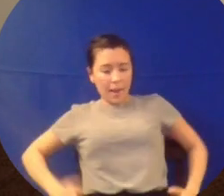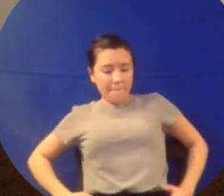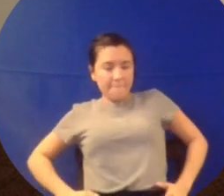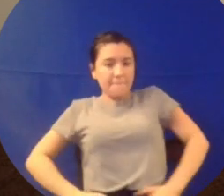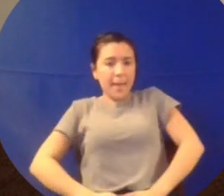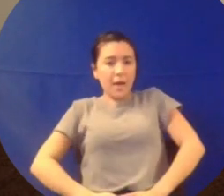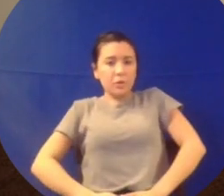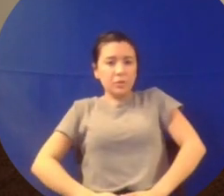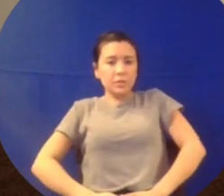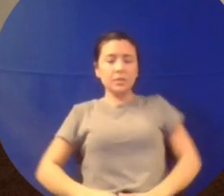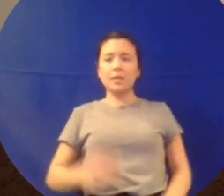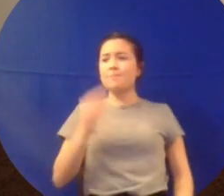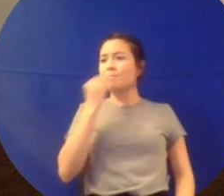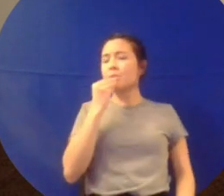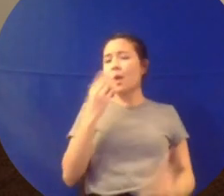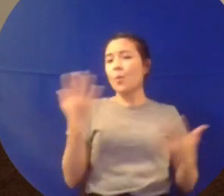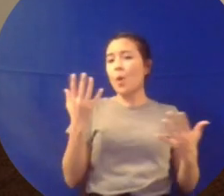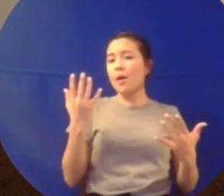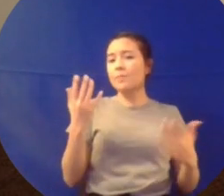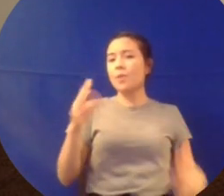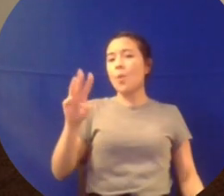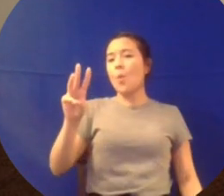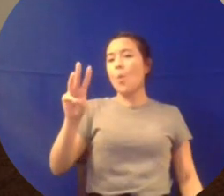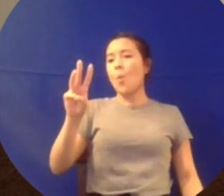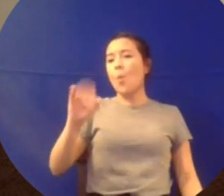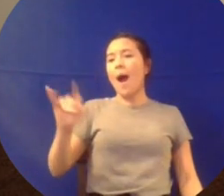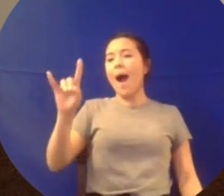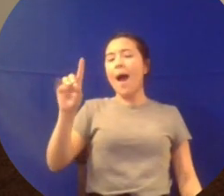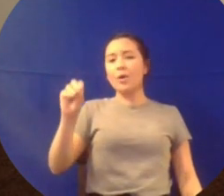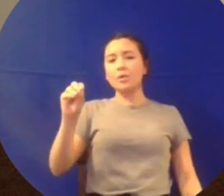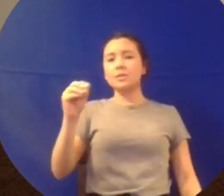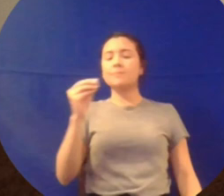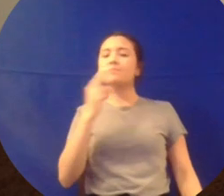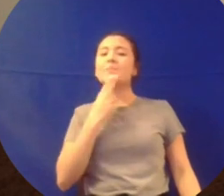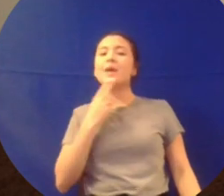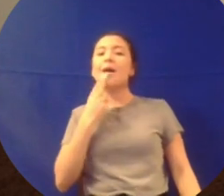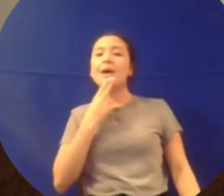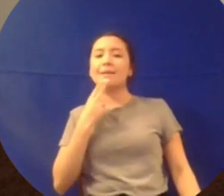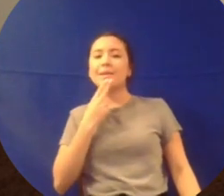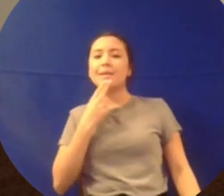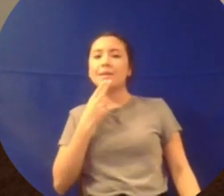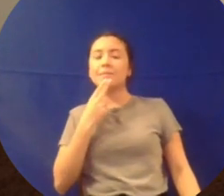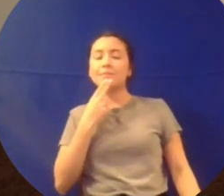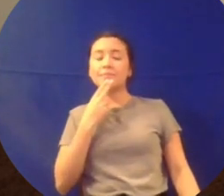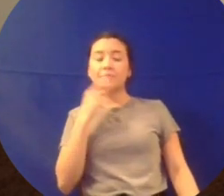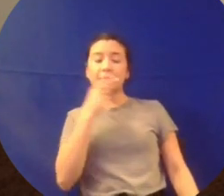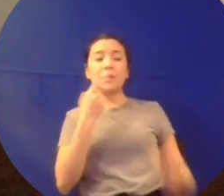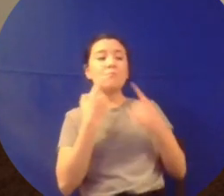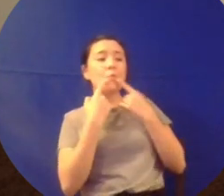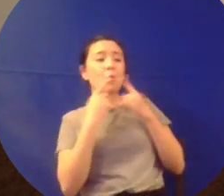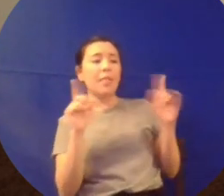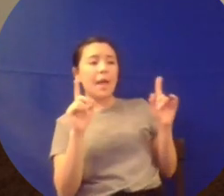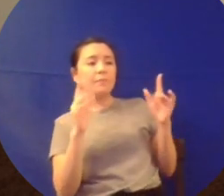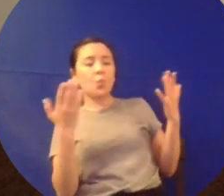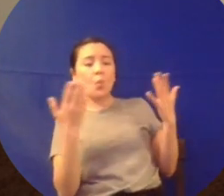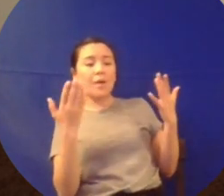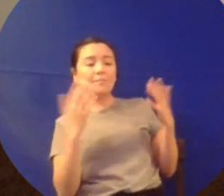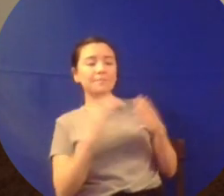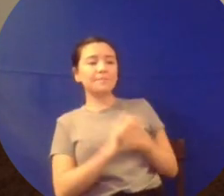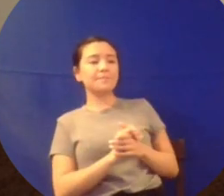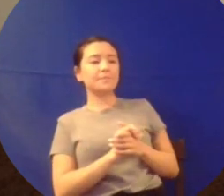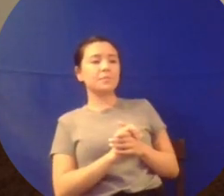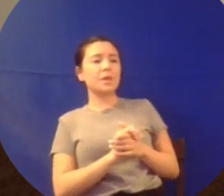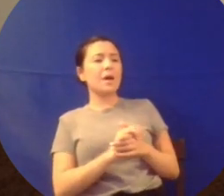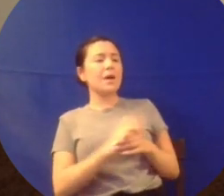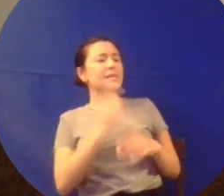on locusts and wild honey. And this is what he proclaimed: "One mightier